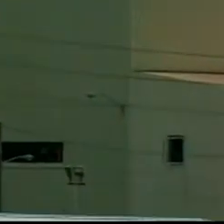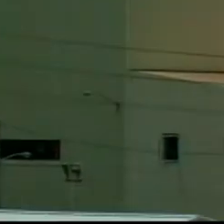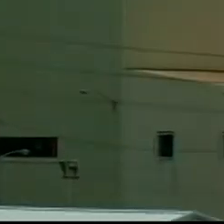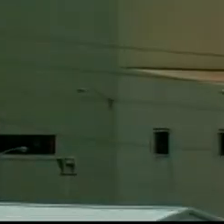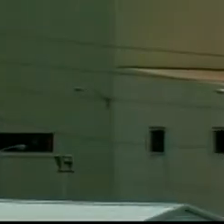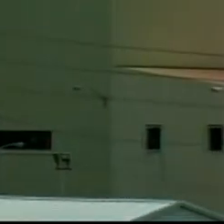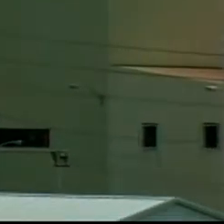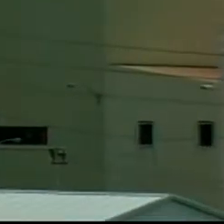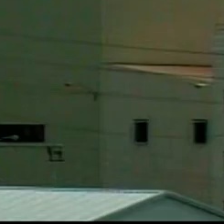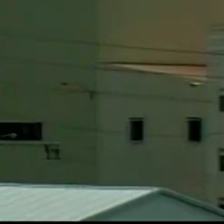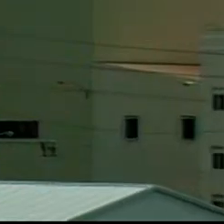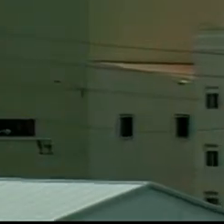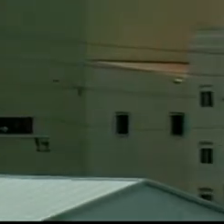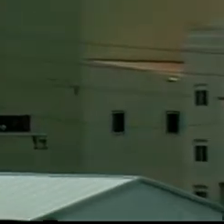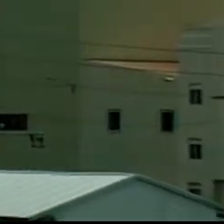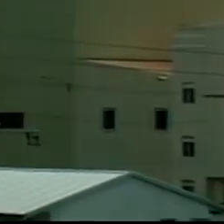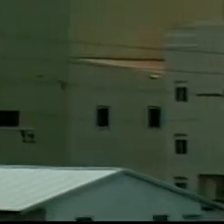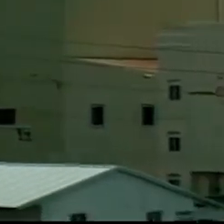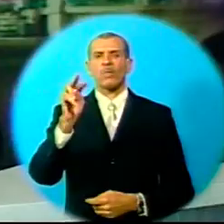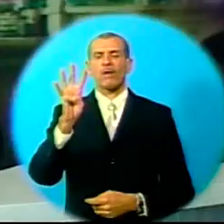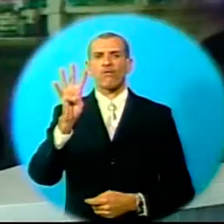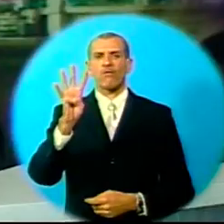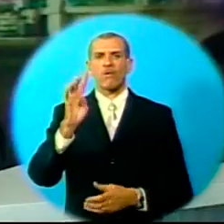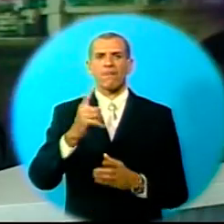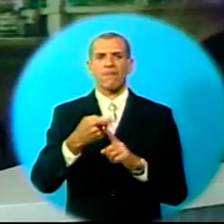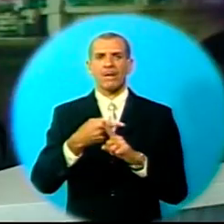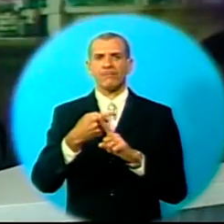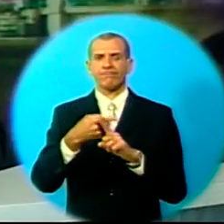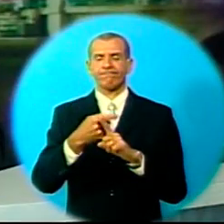Incorporated for 18 to 24 months.